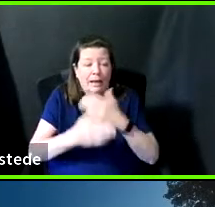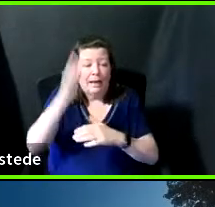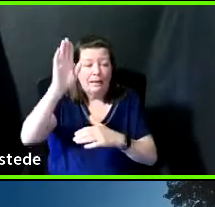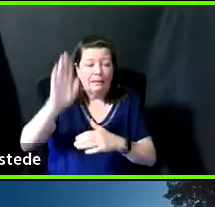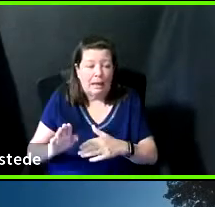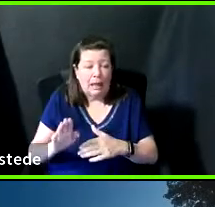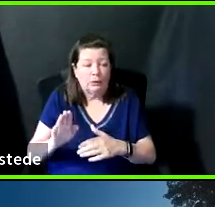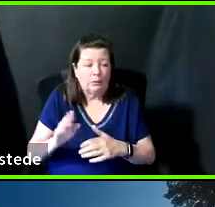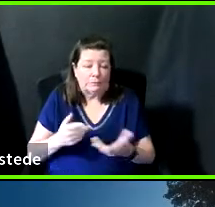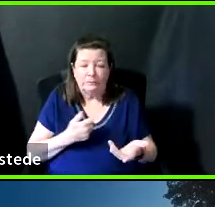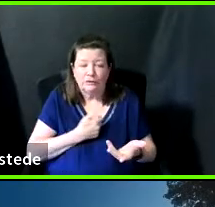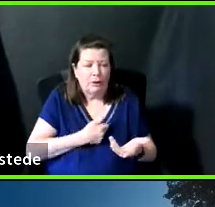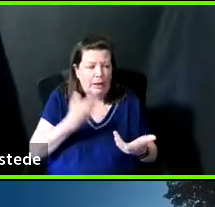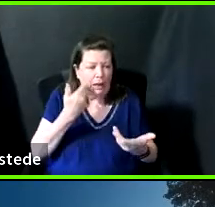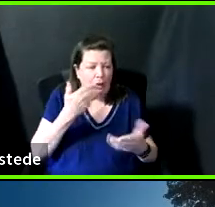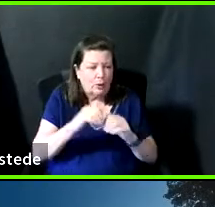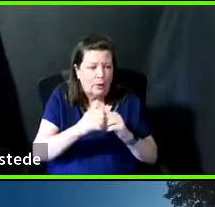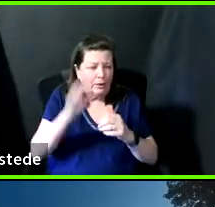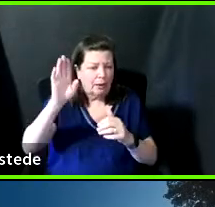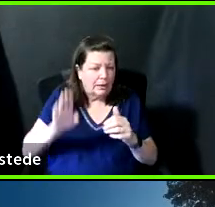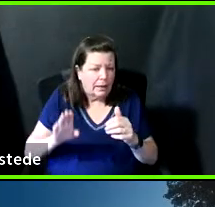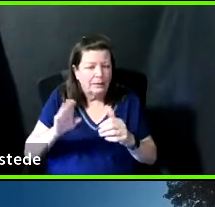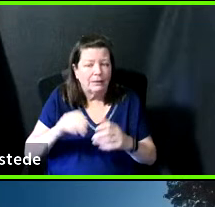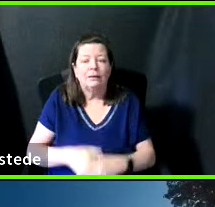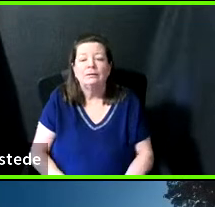So sounds good.